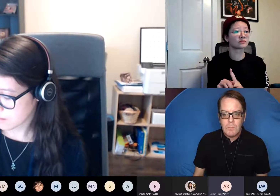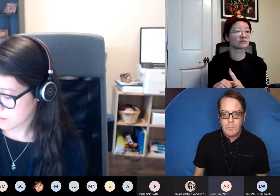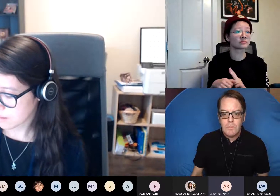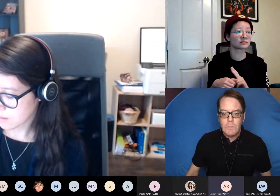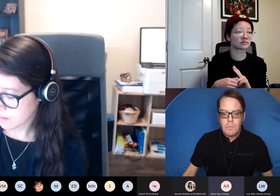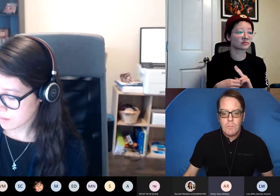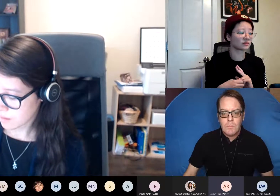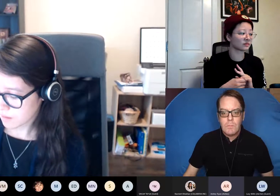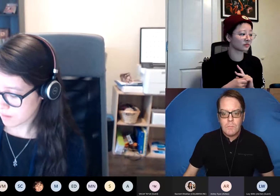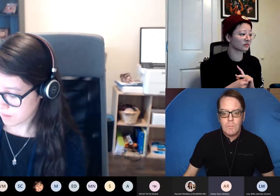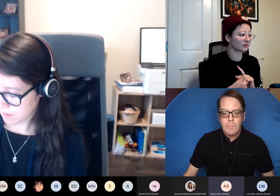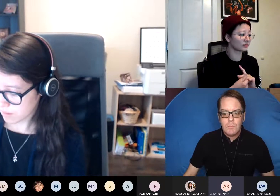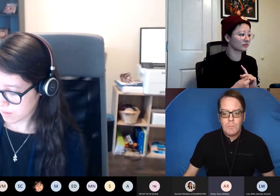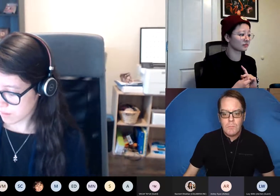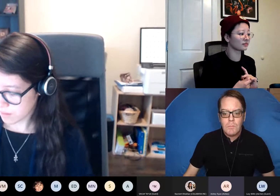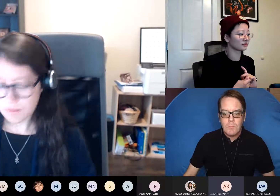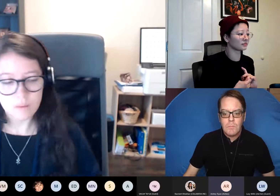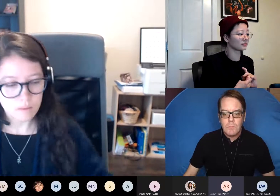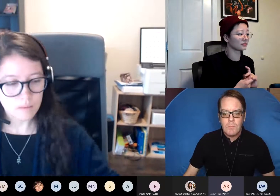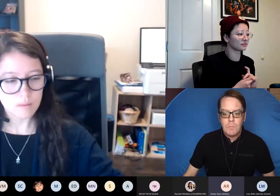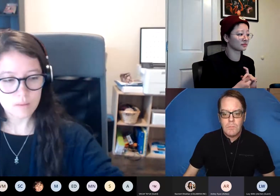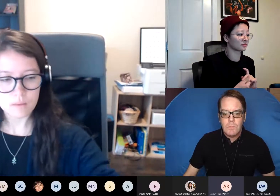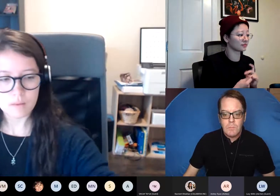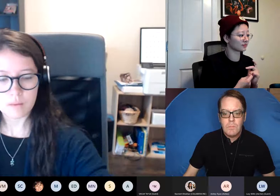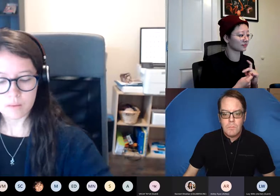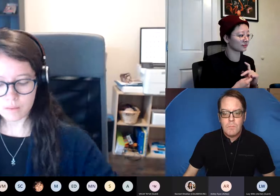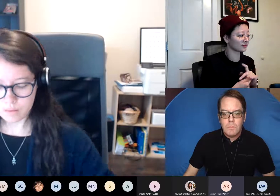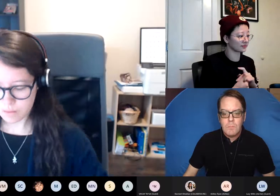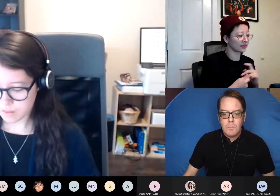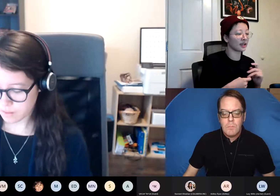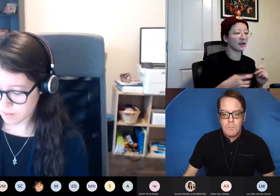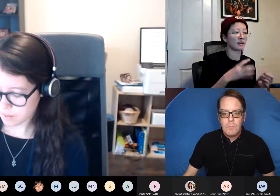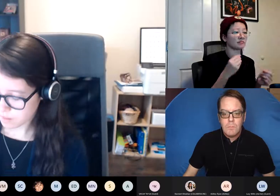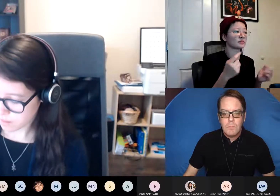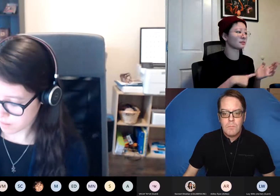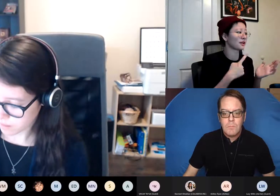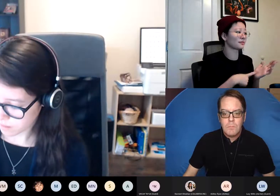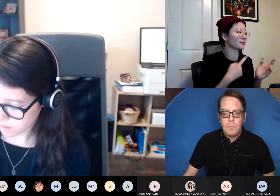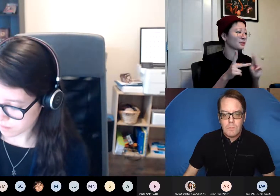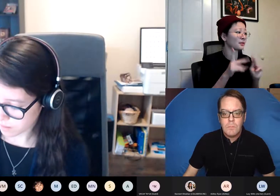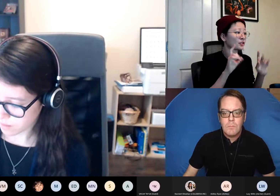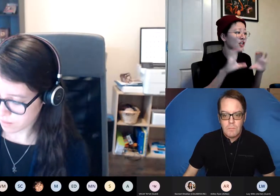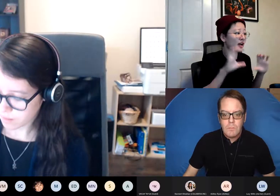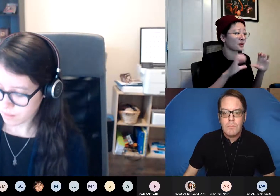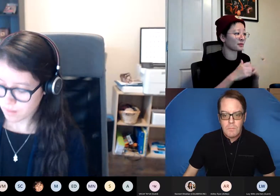place to provide accommodations such as interpreters for their students.